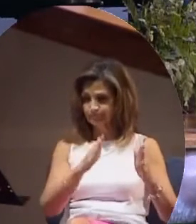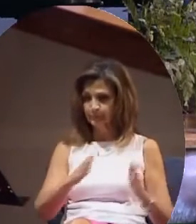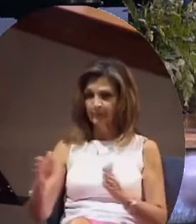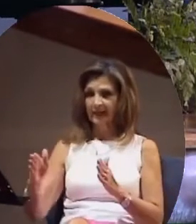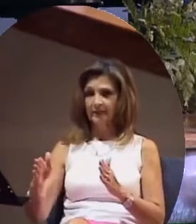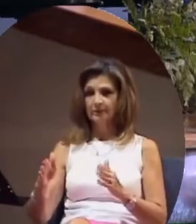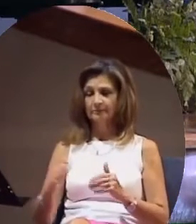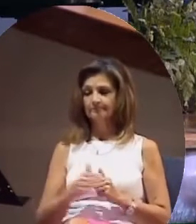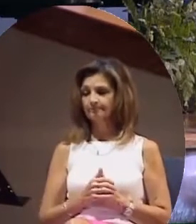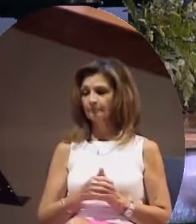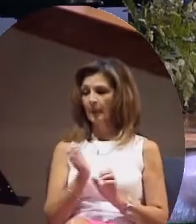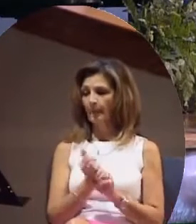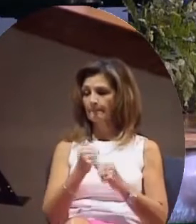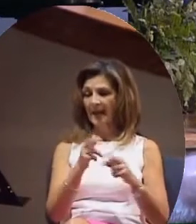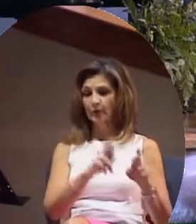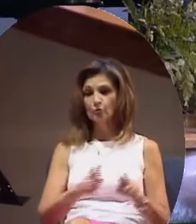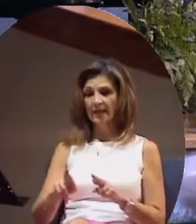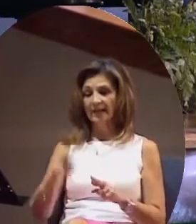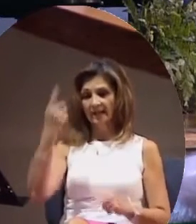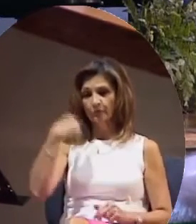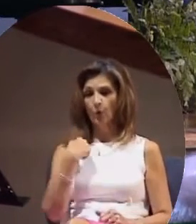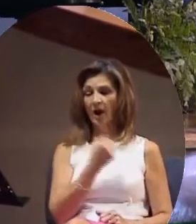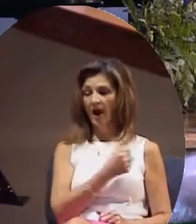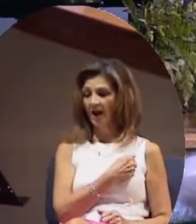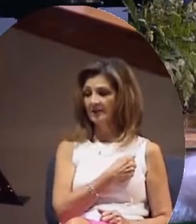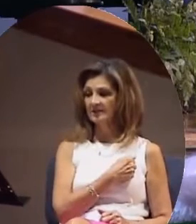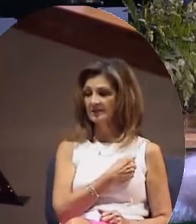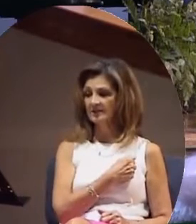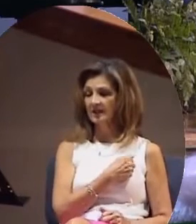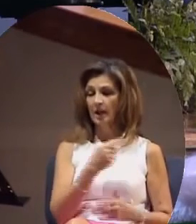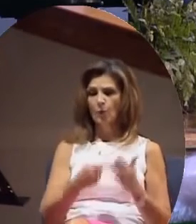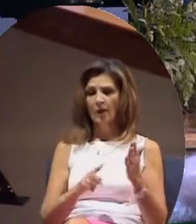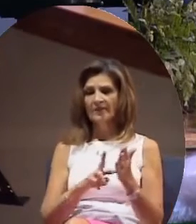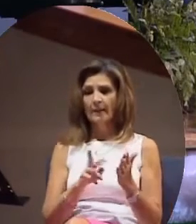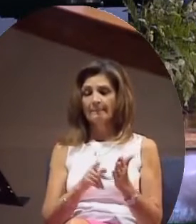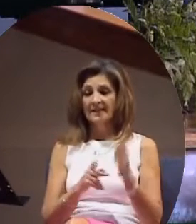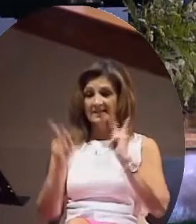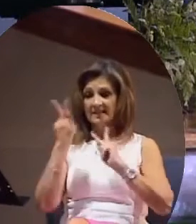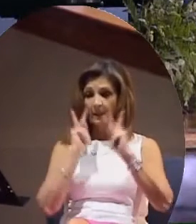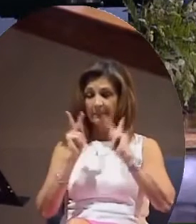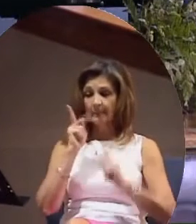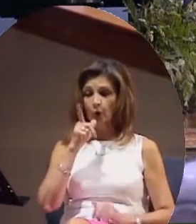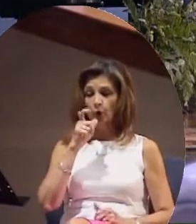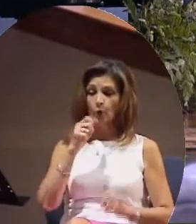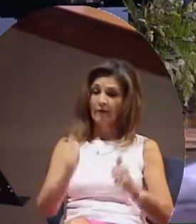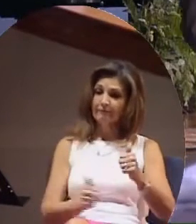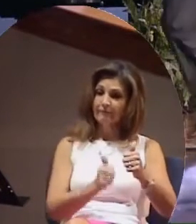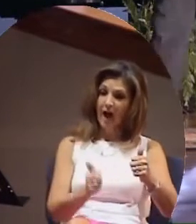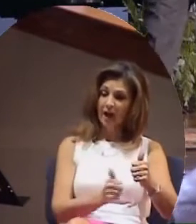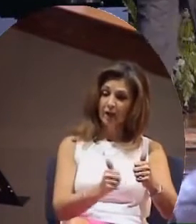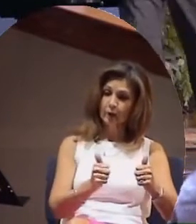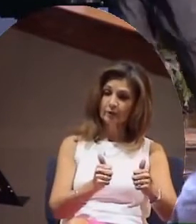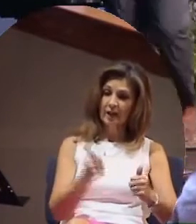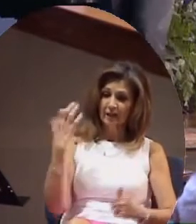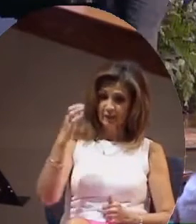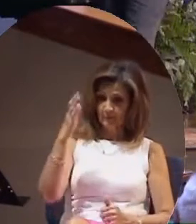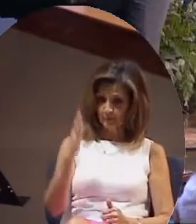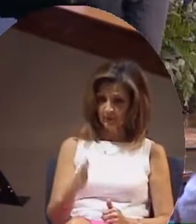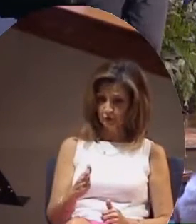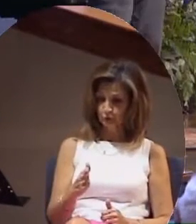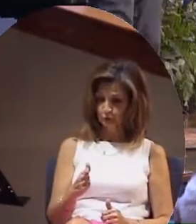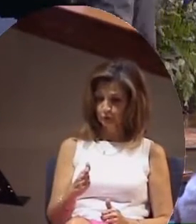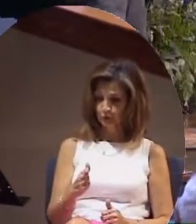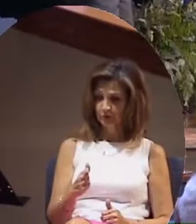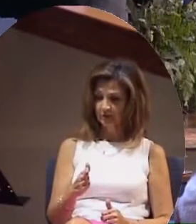prepared. Make ready for us." In other words, the people that followed the man of God. Listen now, we're going